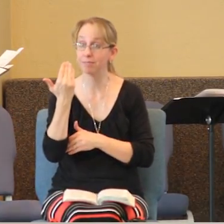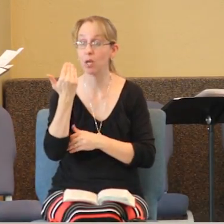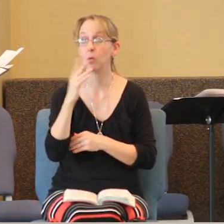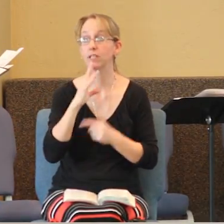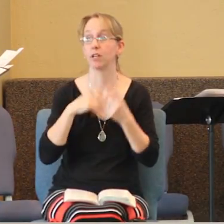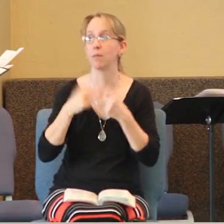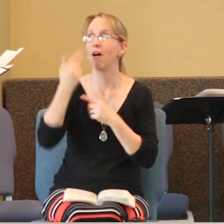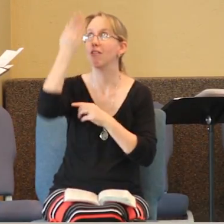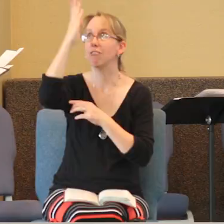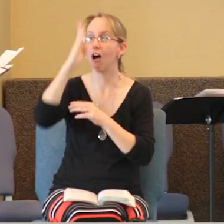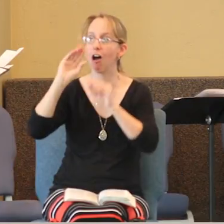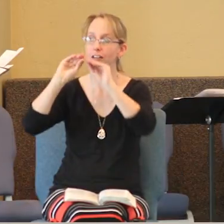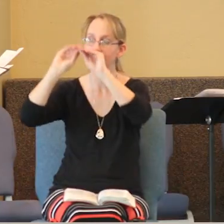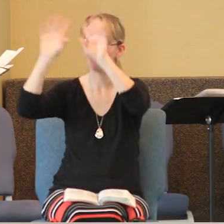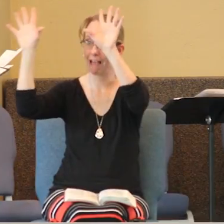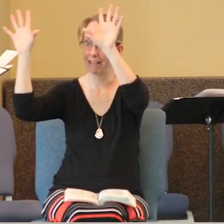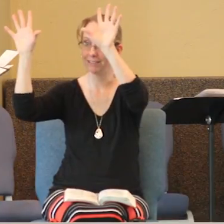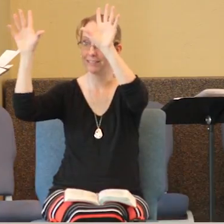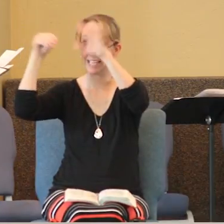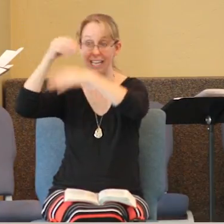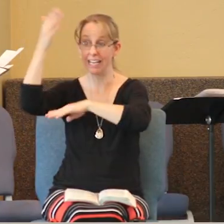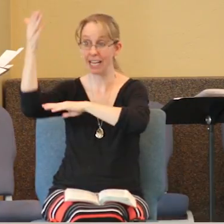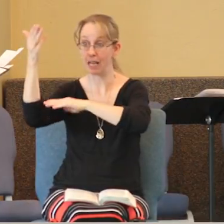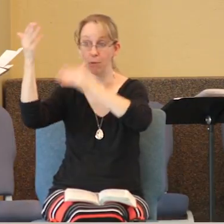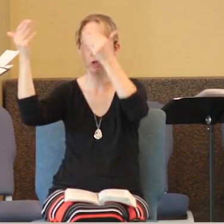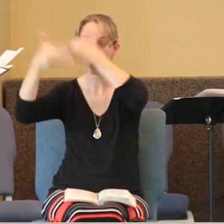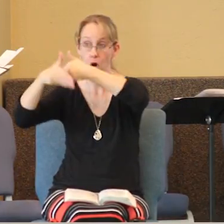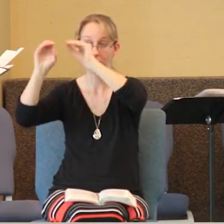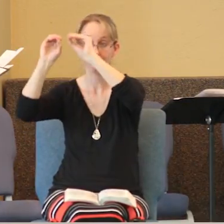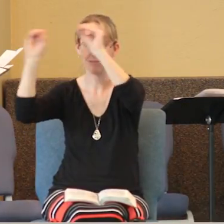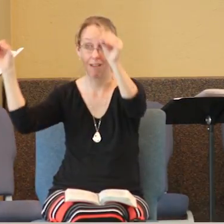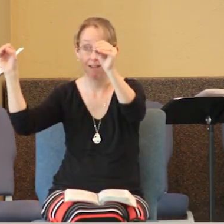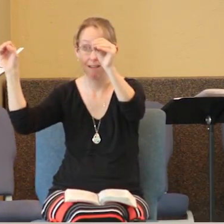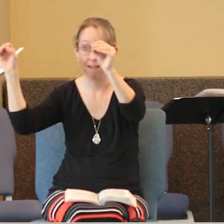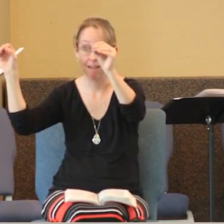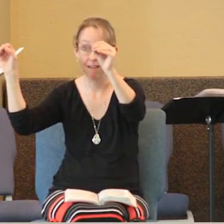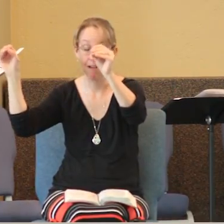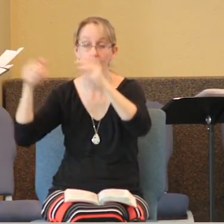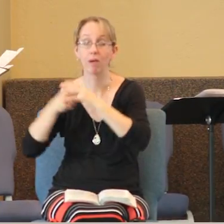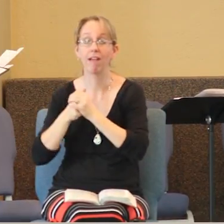light, and in Him there is no darkness at all.